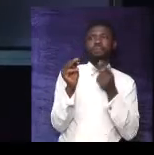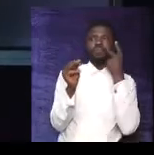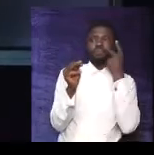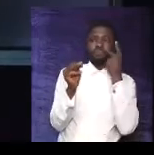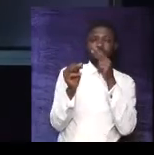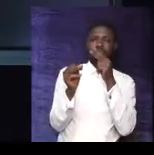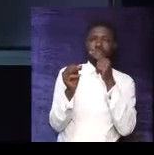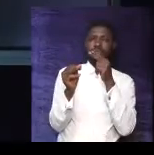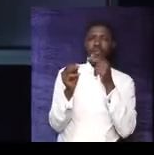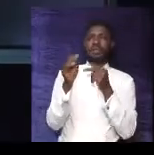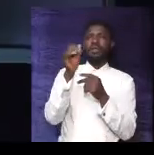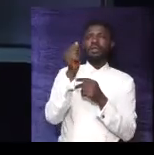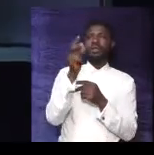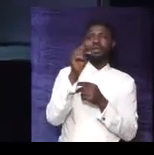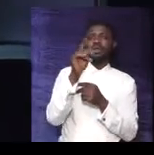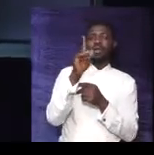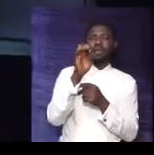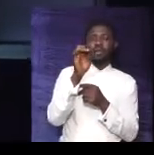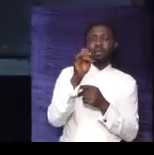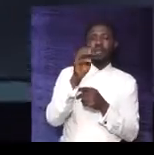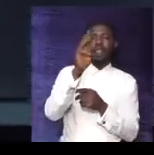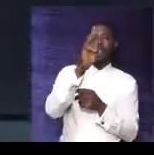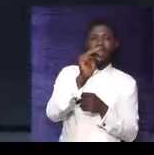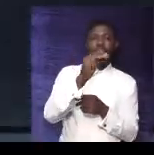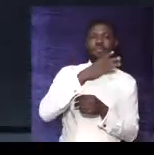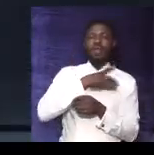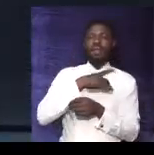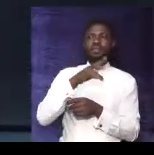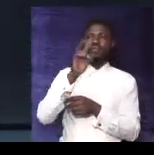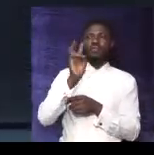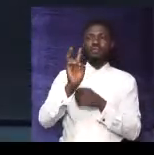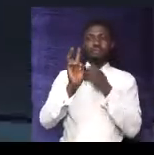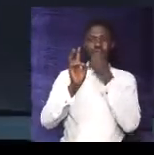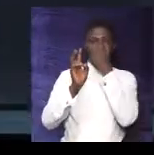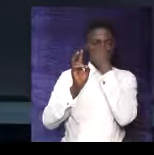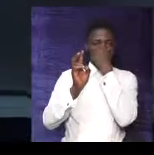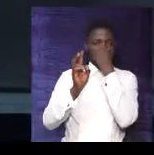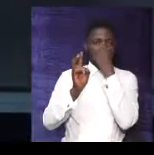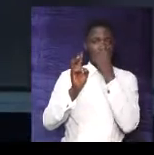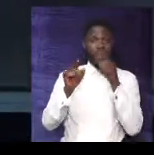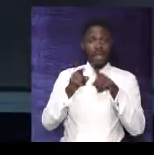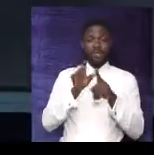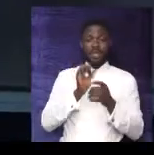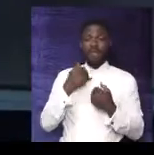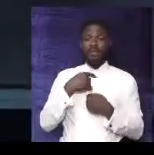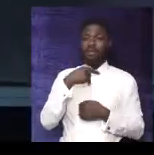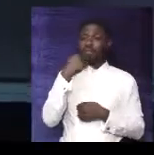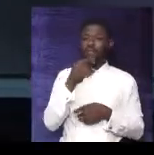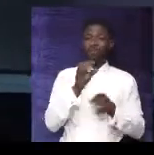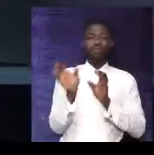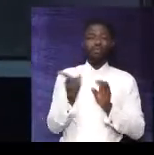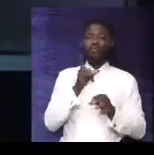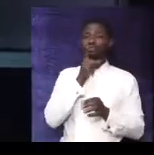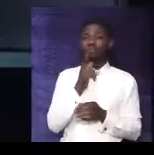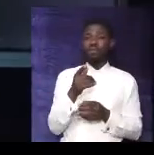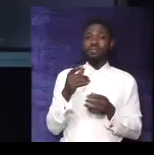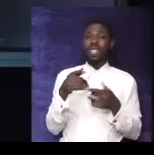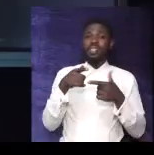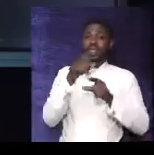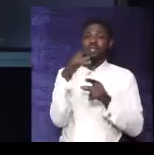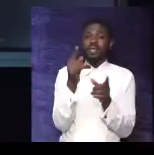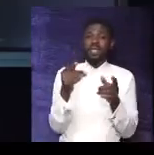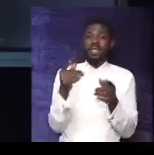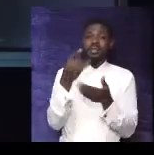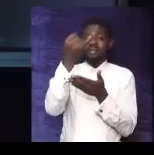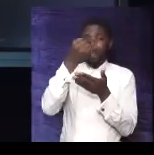one. And angle V. This one. Now, as I have said earlier, do not